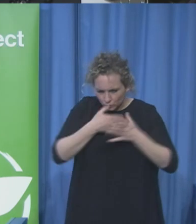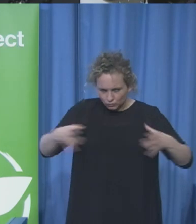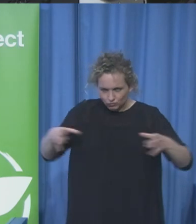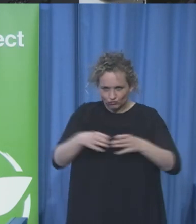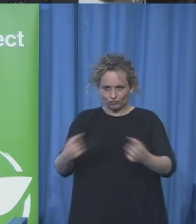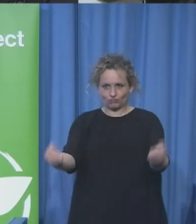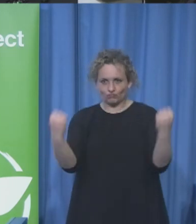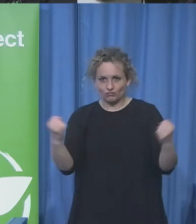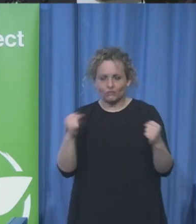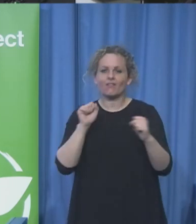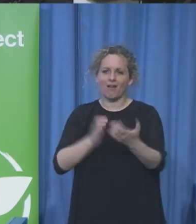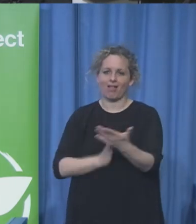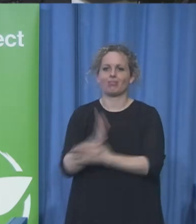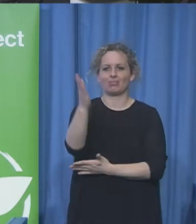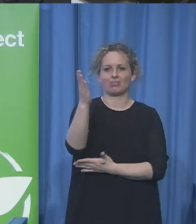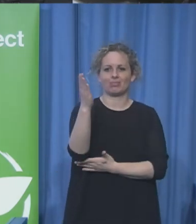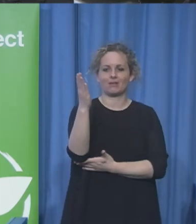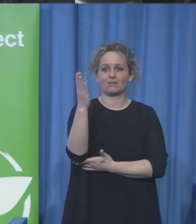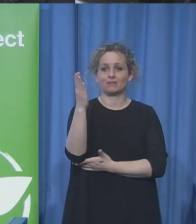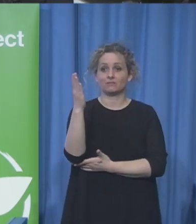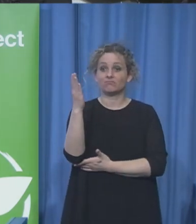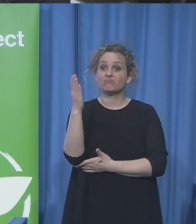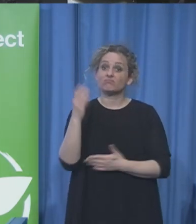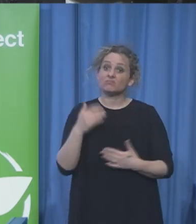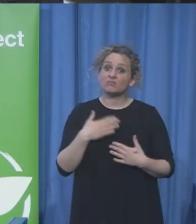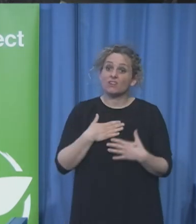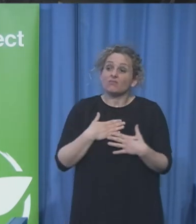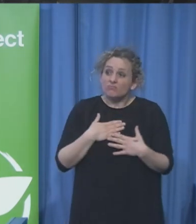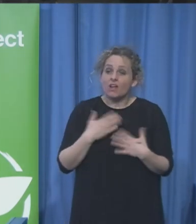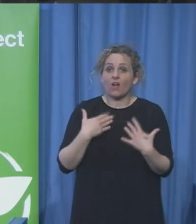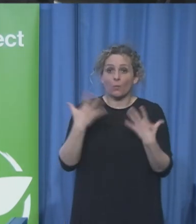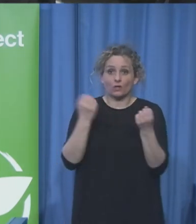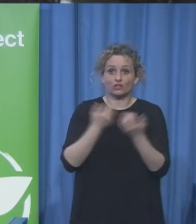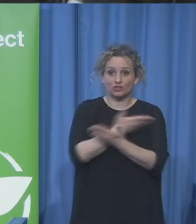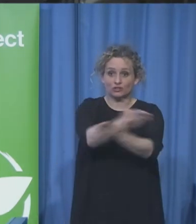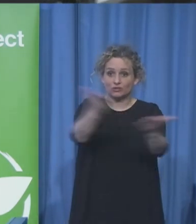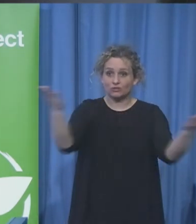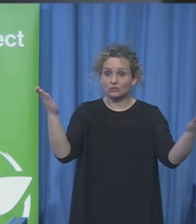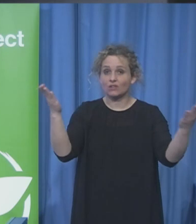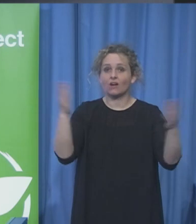All the very best to you and have a safe trip back home. Thank you.